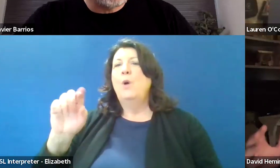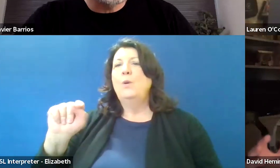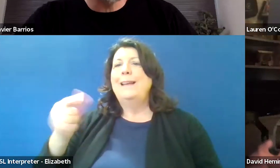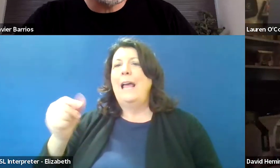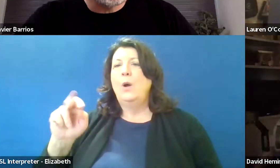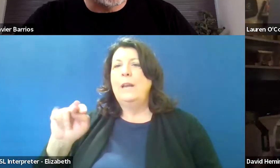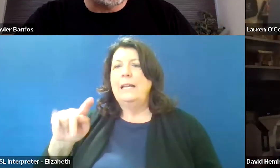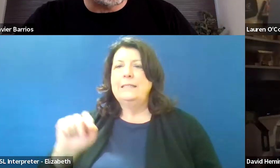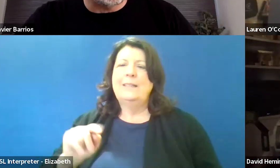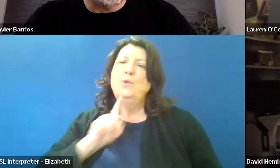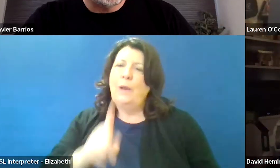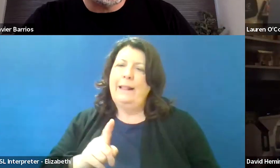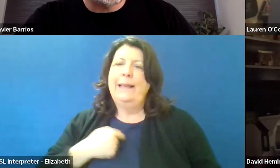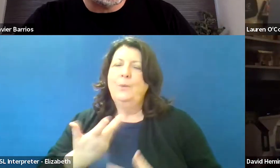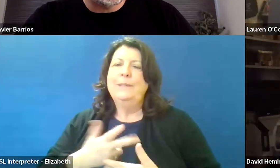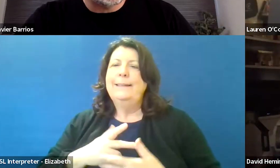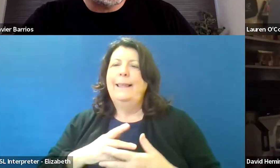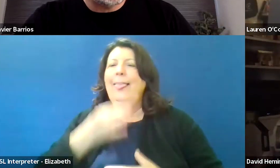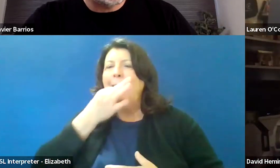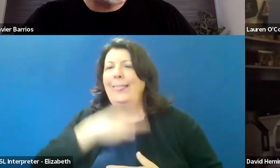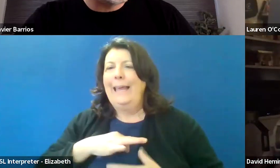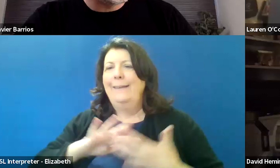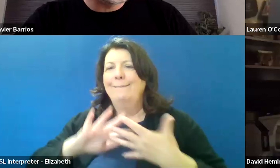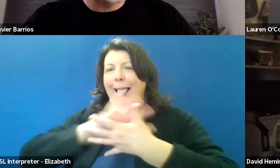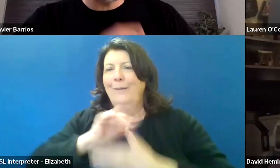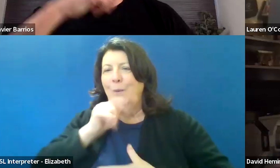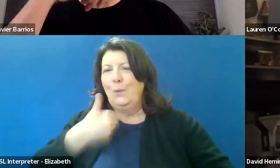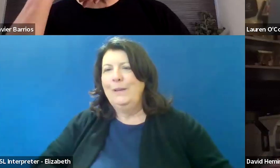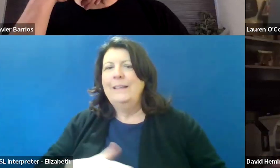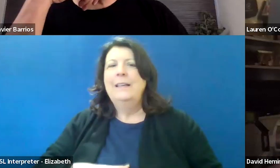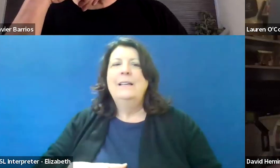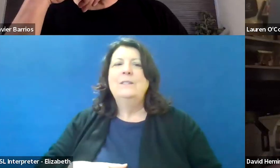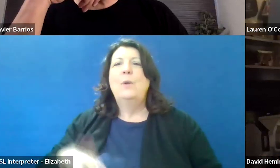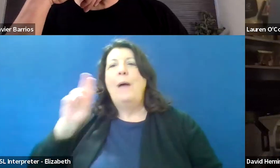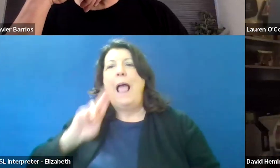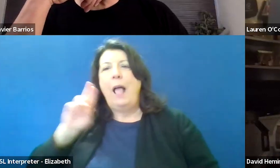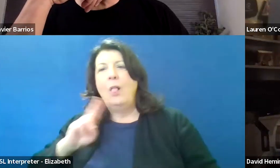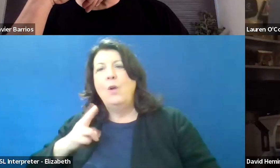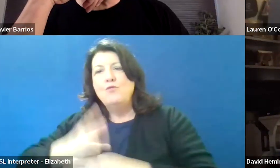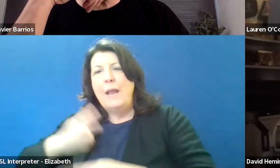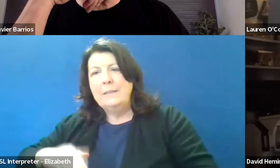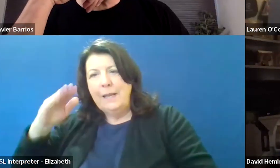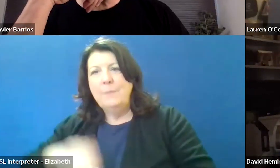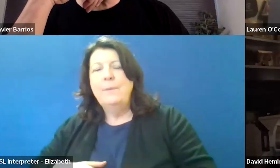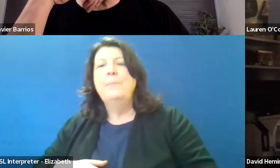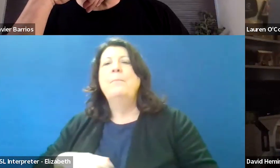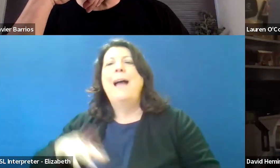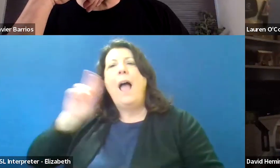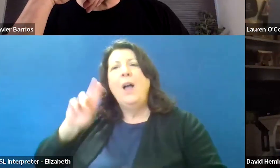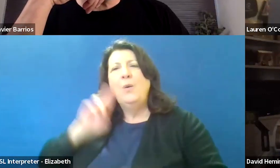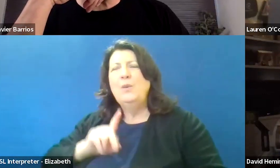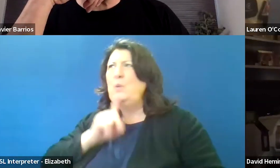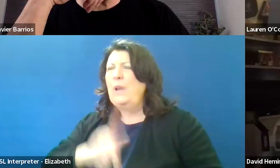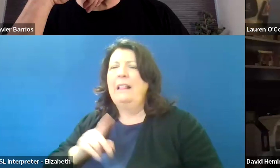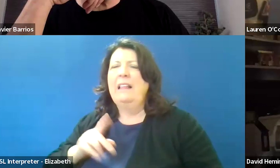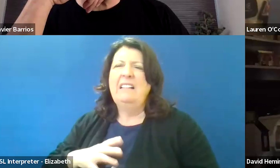under a different name. And my uncle who raised me when my folks split up being a huge part of it. And he was a really hard-bitten kind of